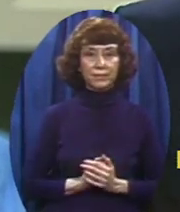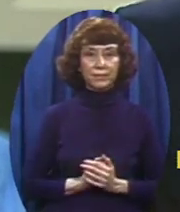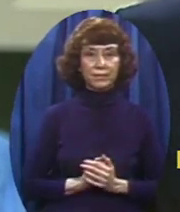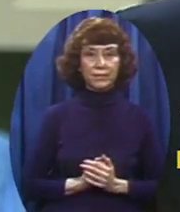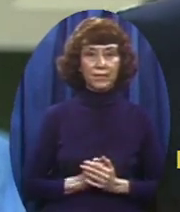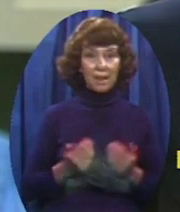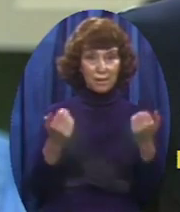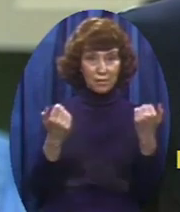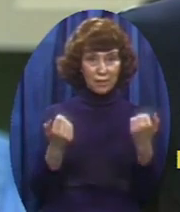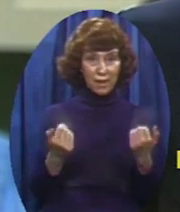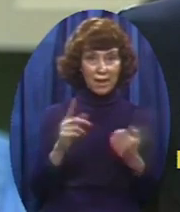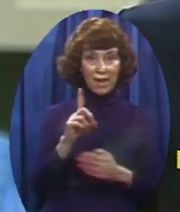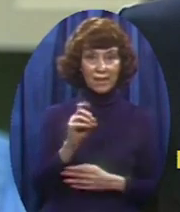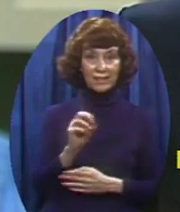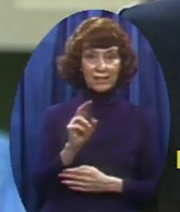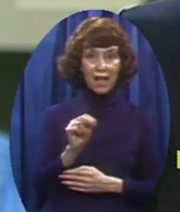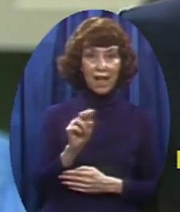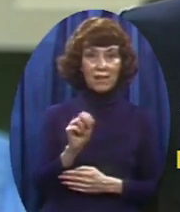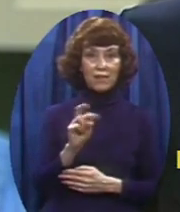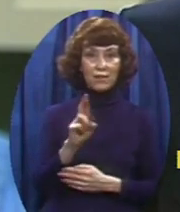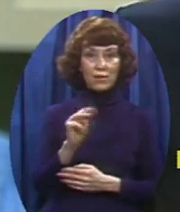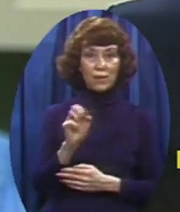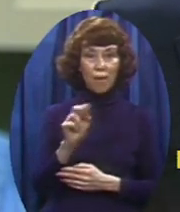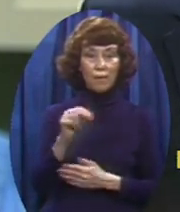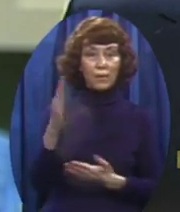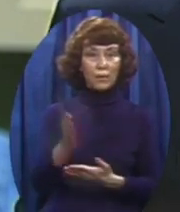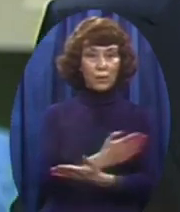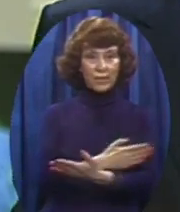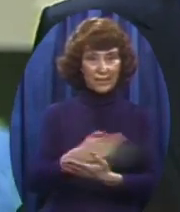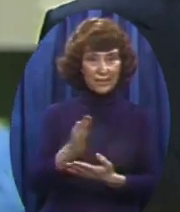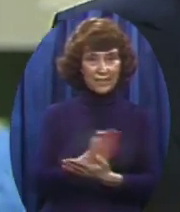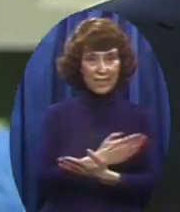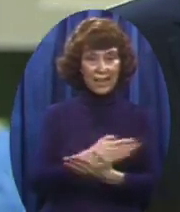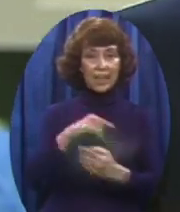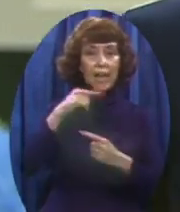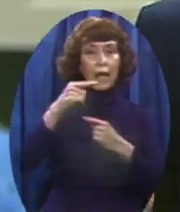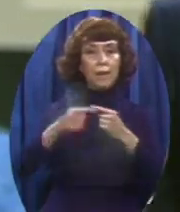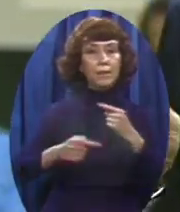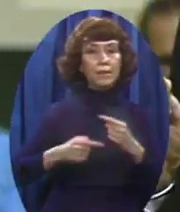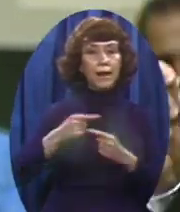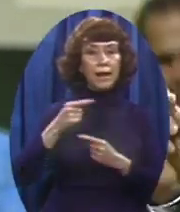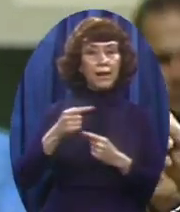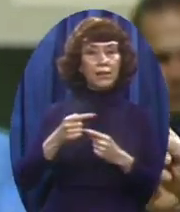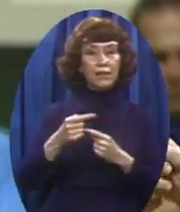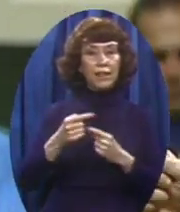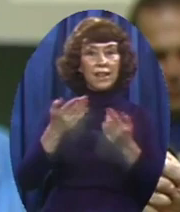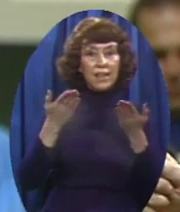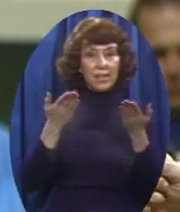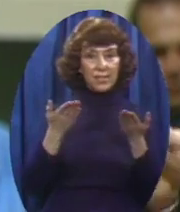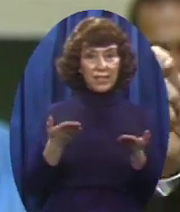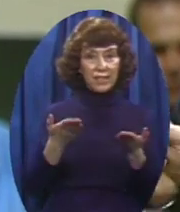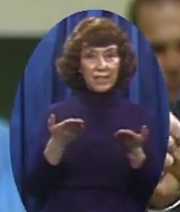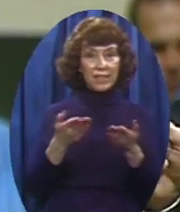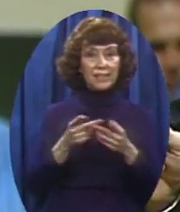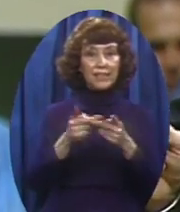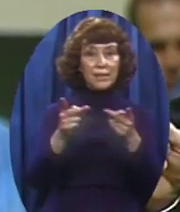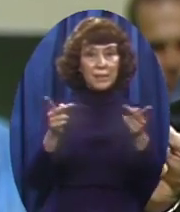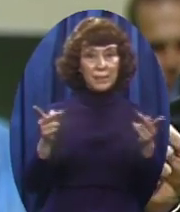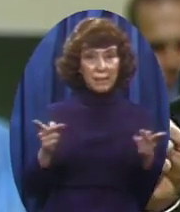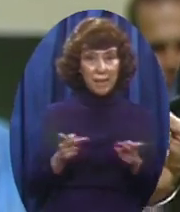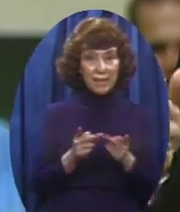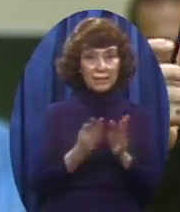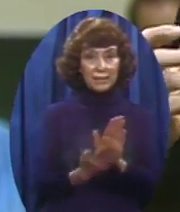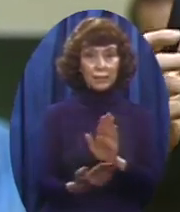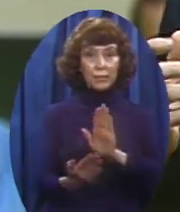Right now, Don Norman is going to sing about this very place, the presence of